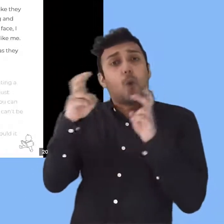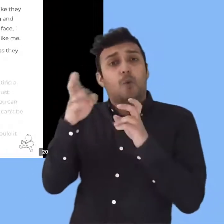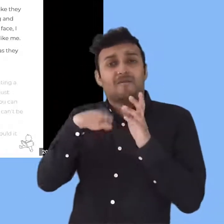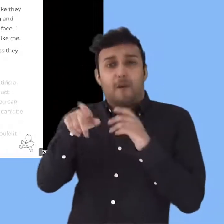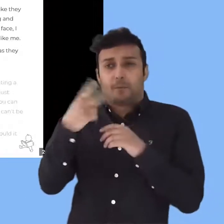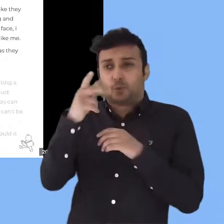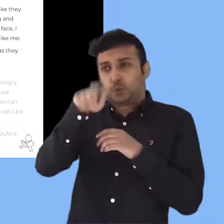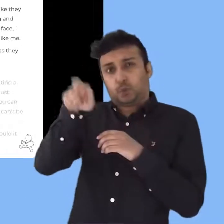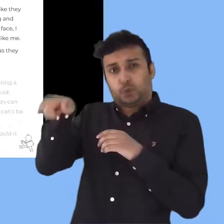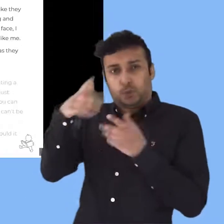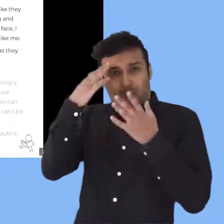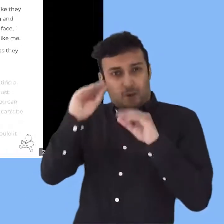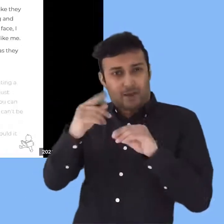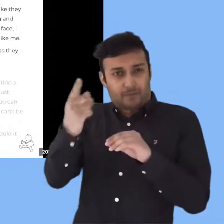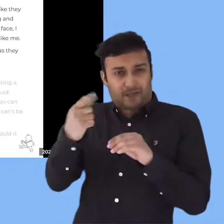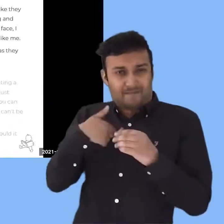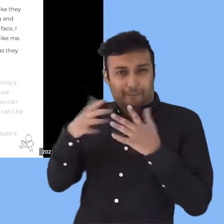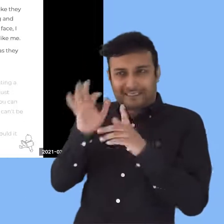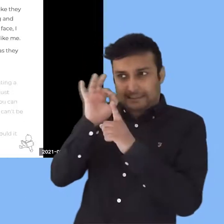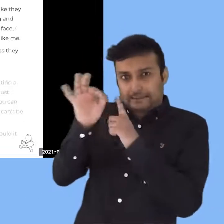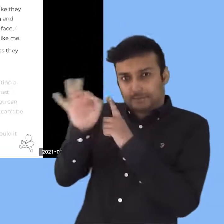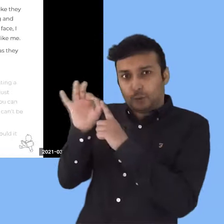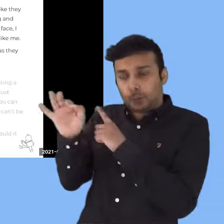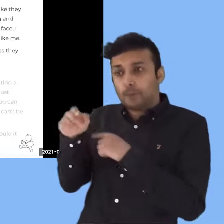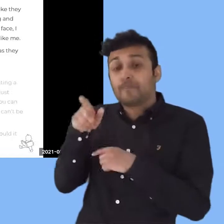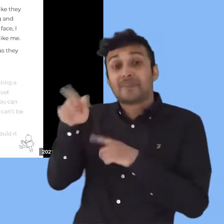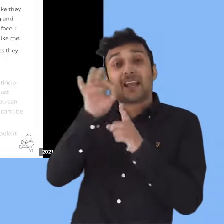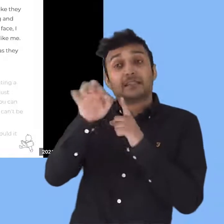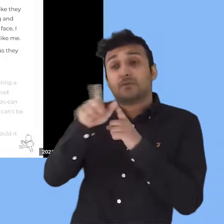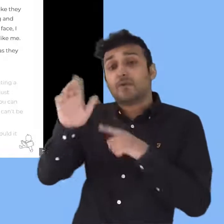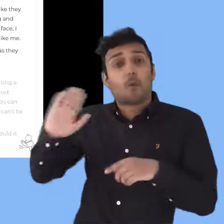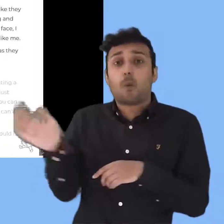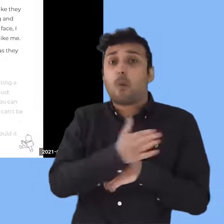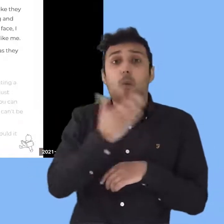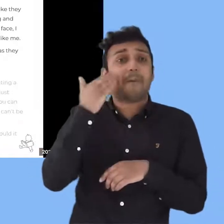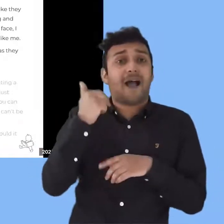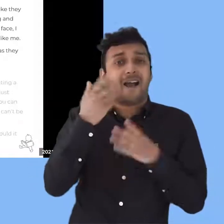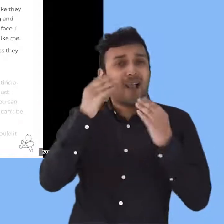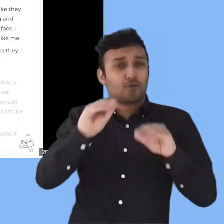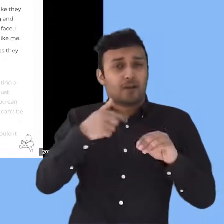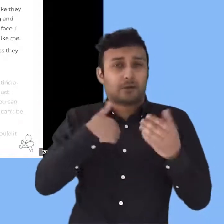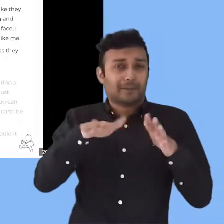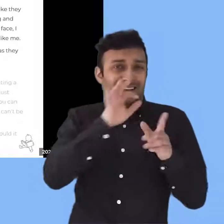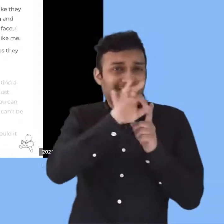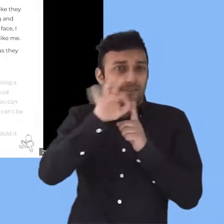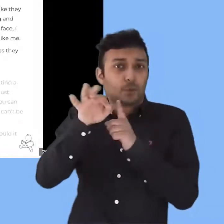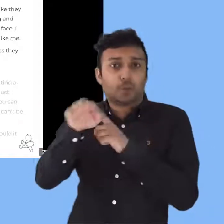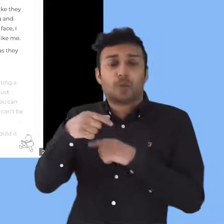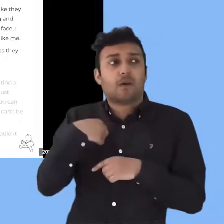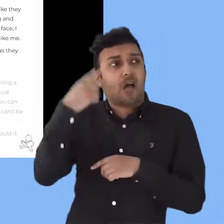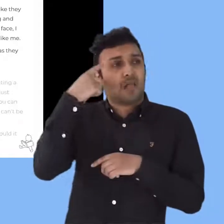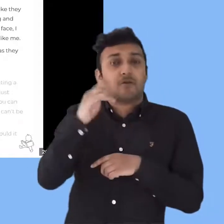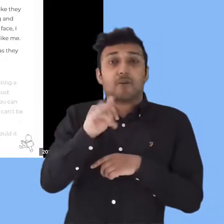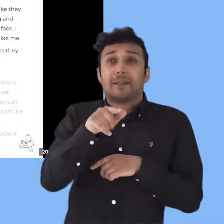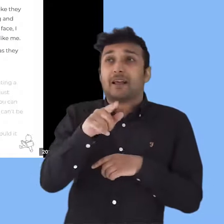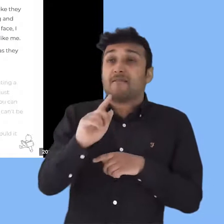researched with. These interviews were for all of the Black educators that I interviewed. Probably the first time they'd had an opportunity